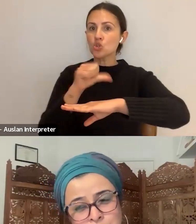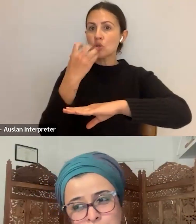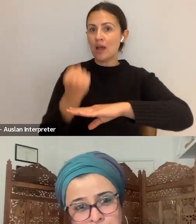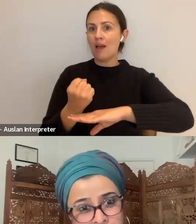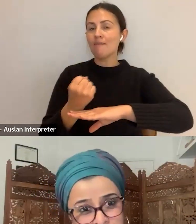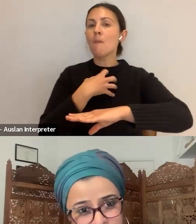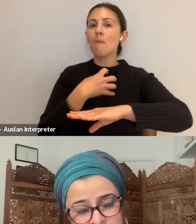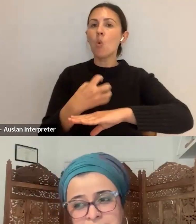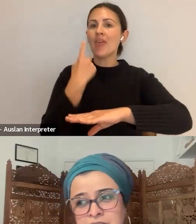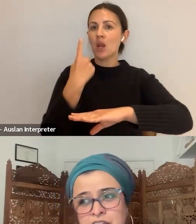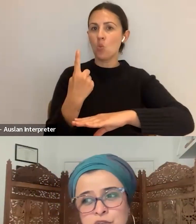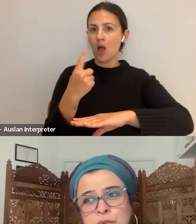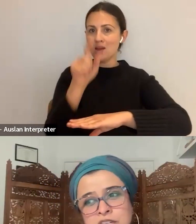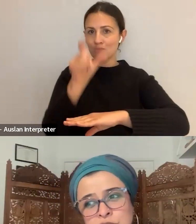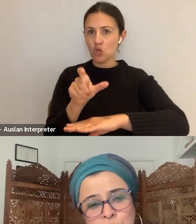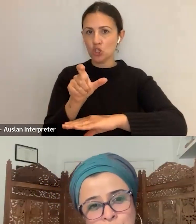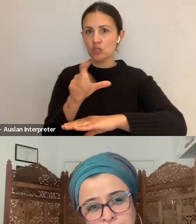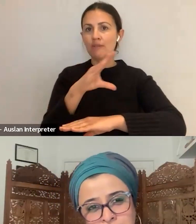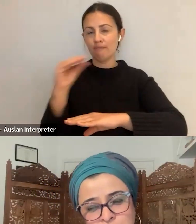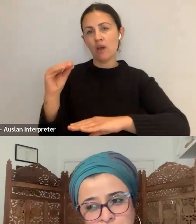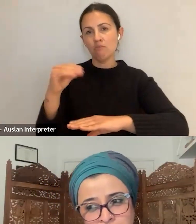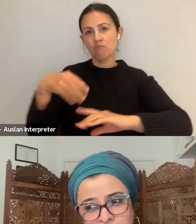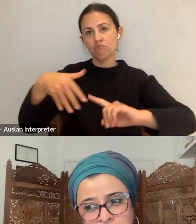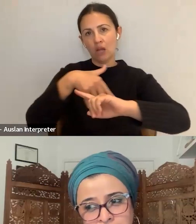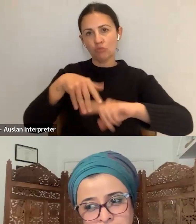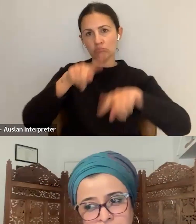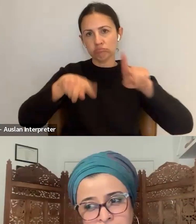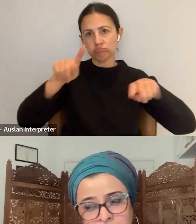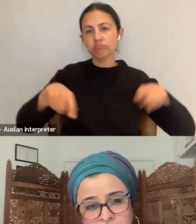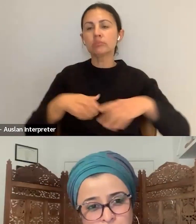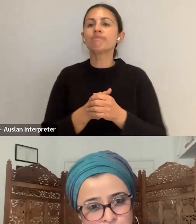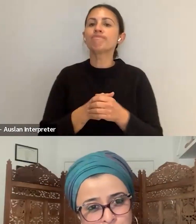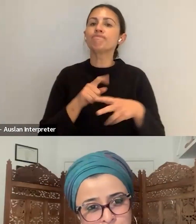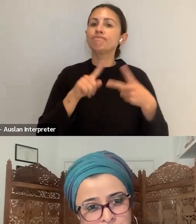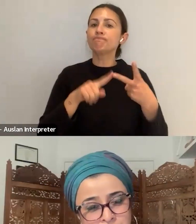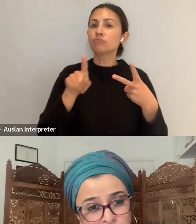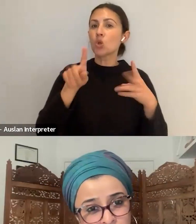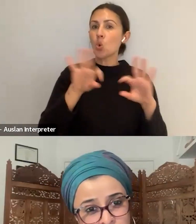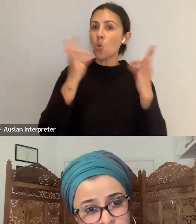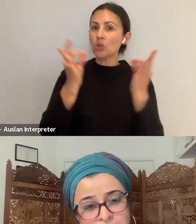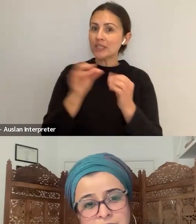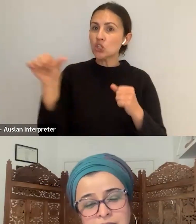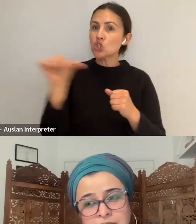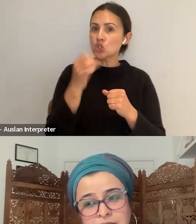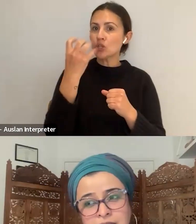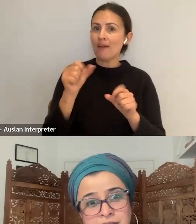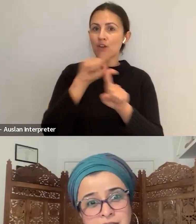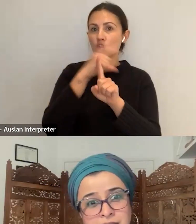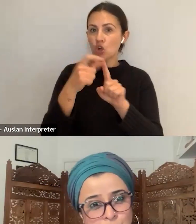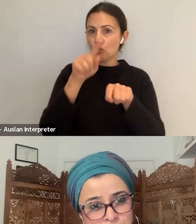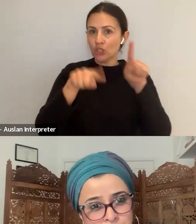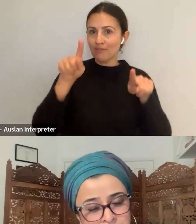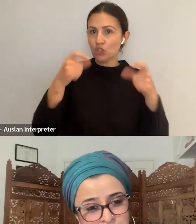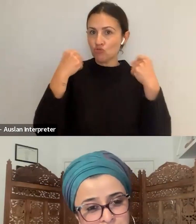So there's that. You would be entering an organisation that had a cultural diversity strategy,